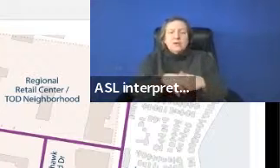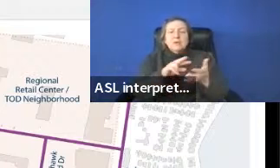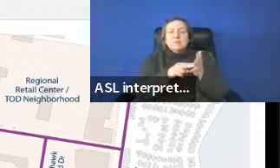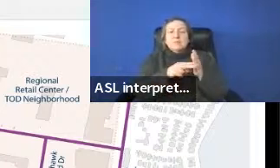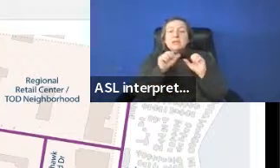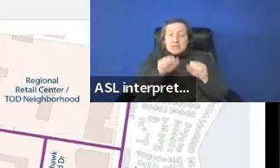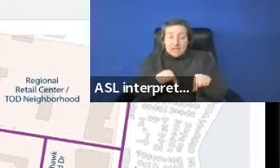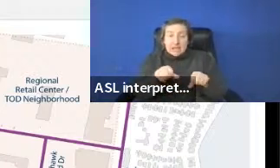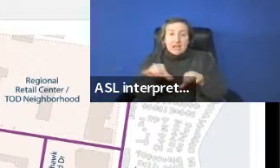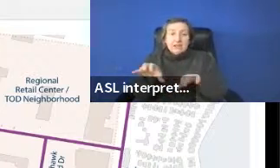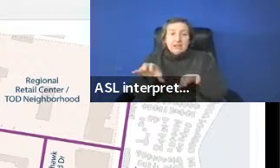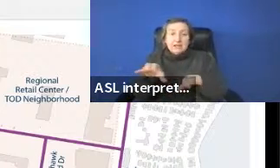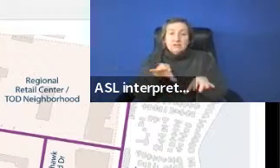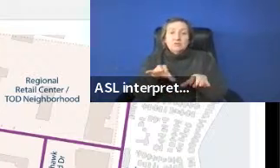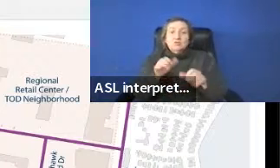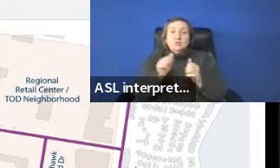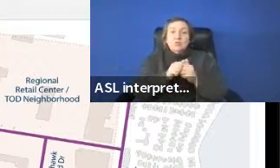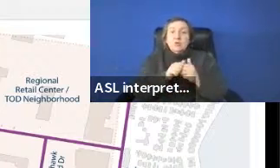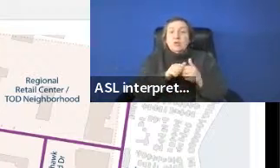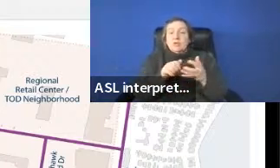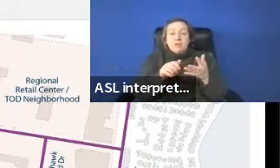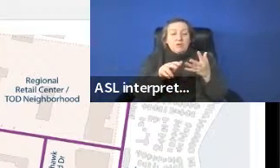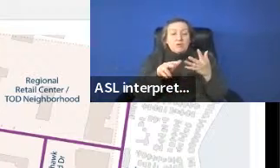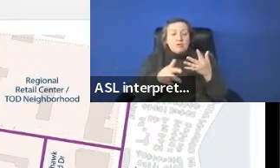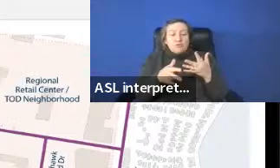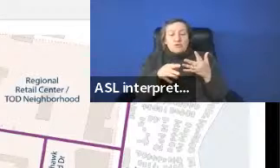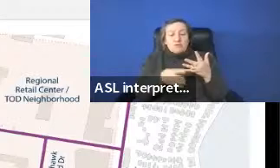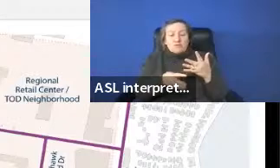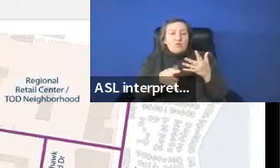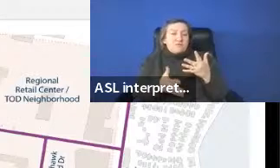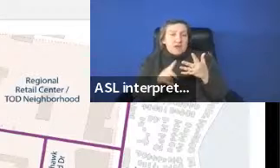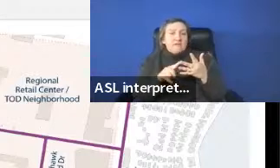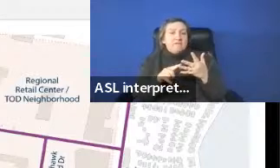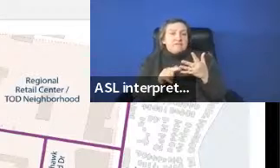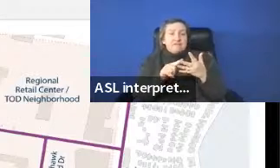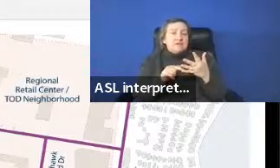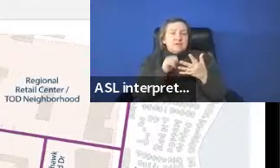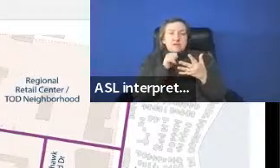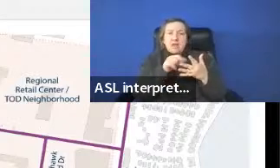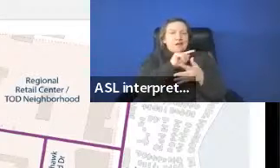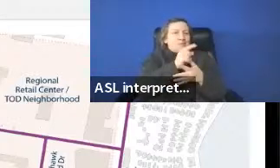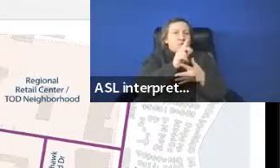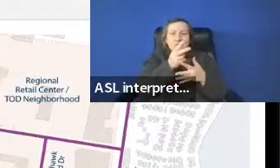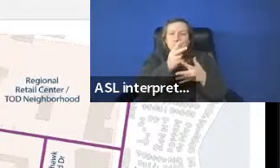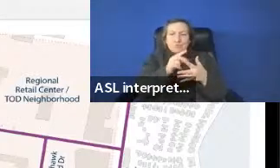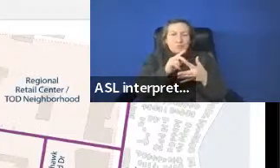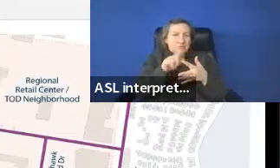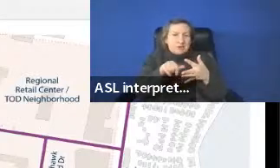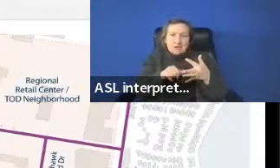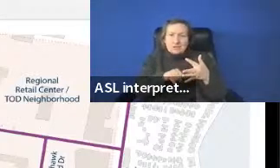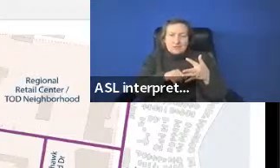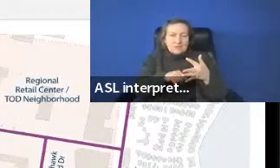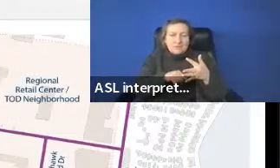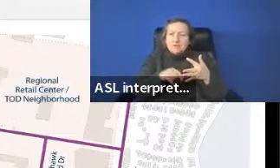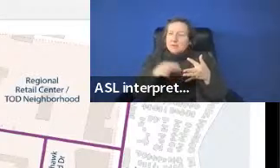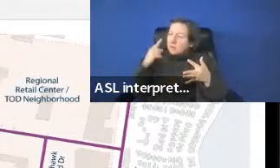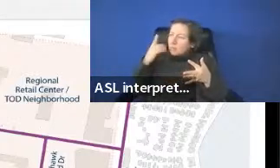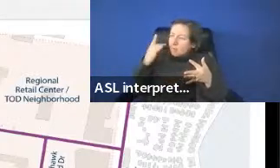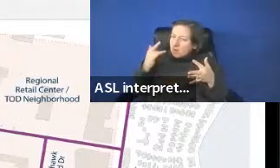with options 3, 4, and 5, would not work with options 1 and 2. Because